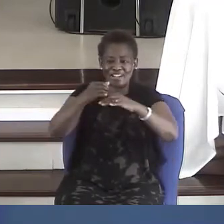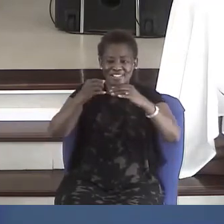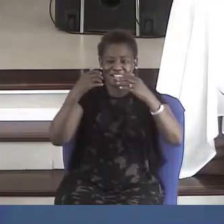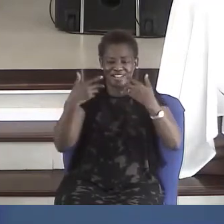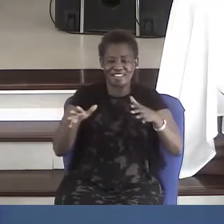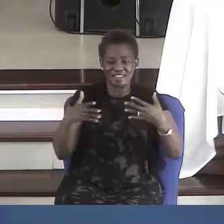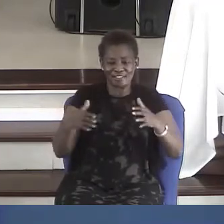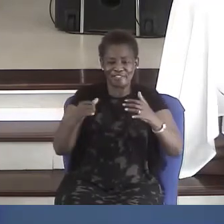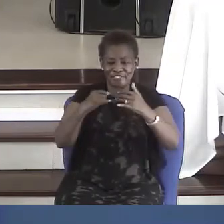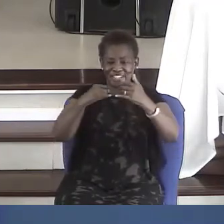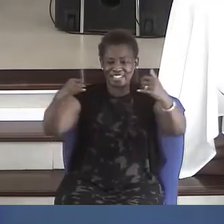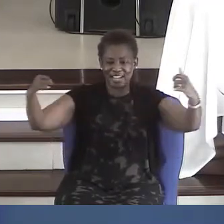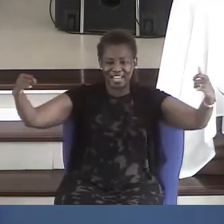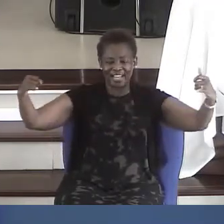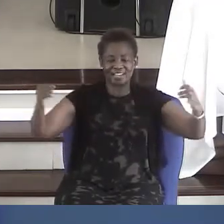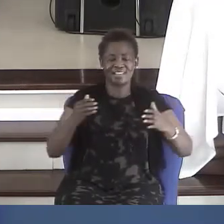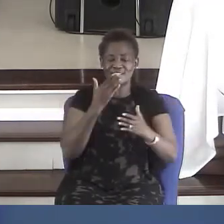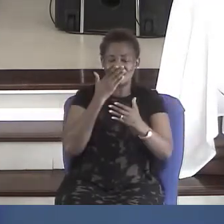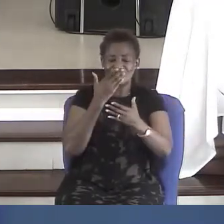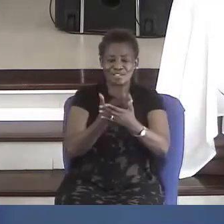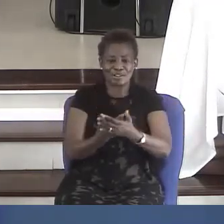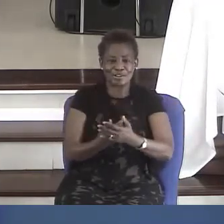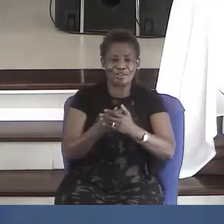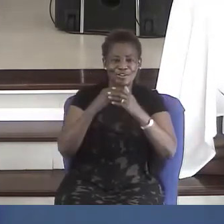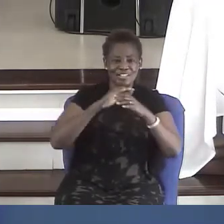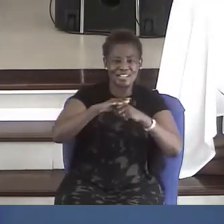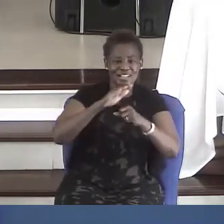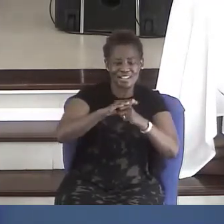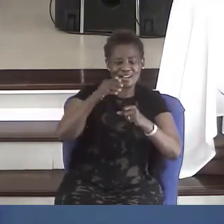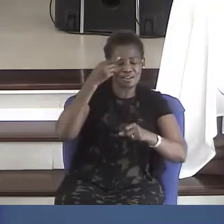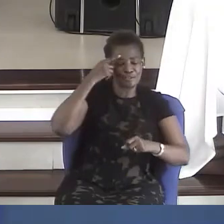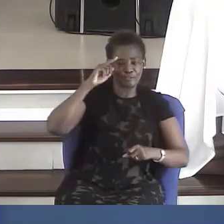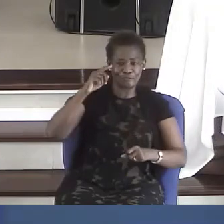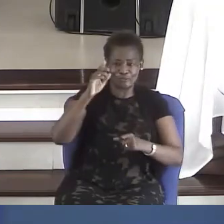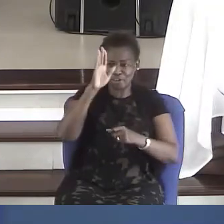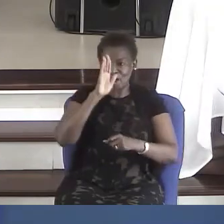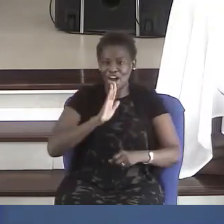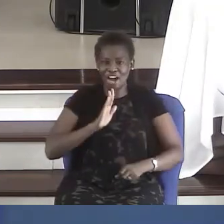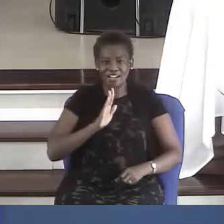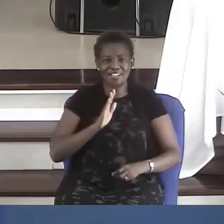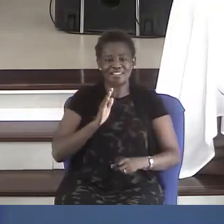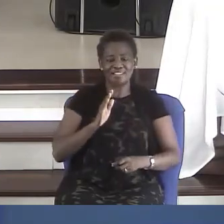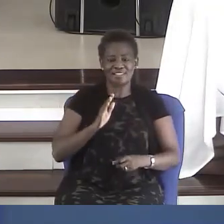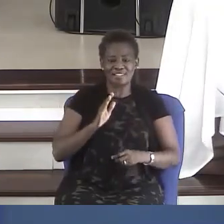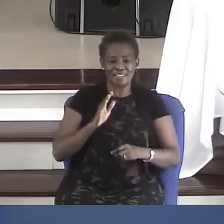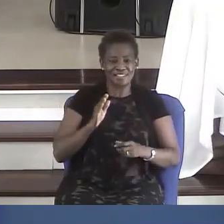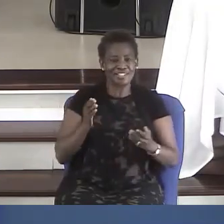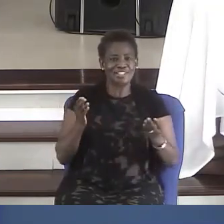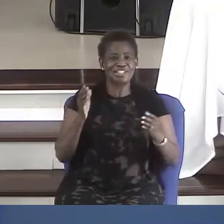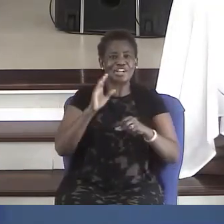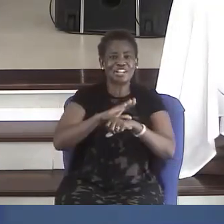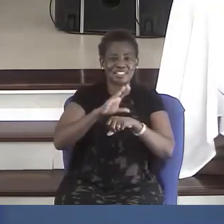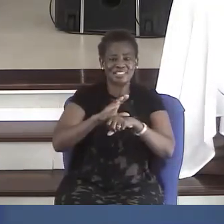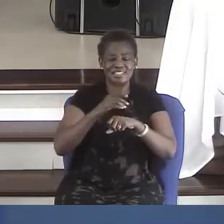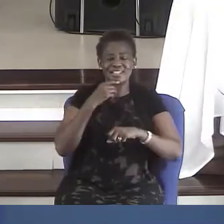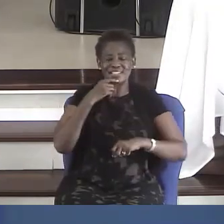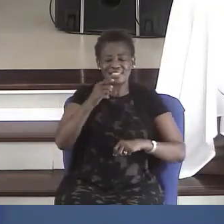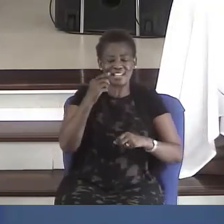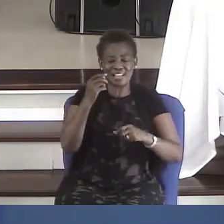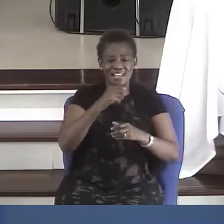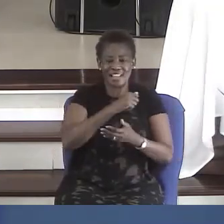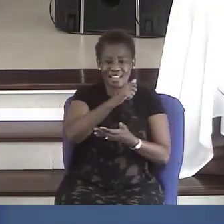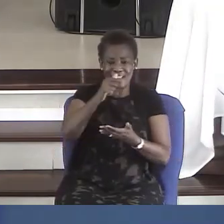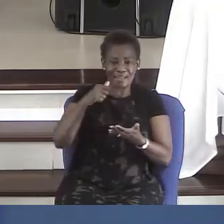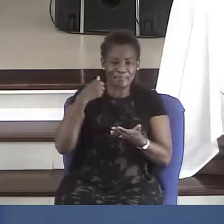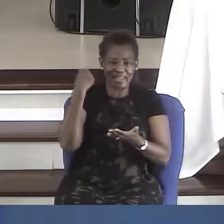Amen. Amen. Come on, church, say amen. Amen. Bless the Lord. And the last part of it, there